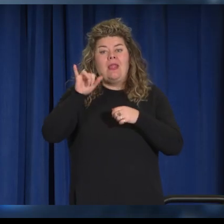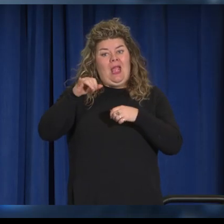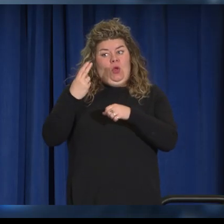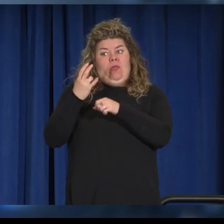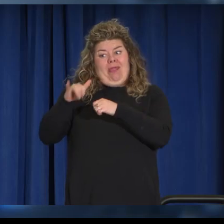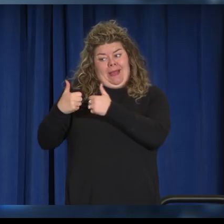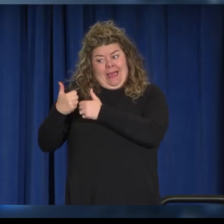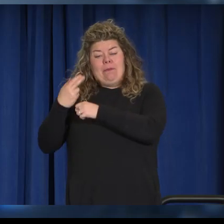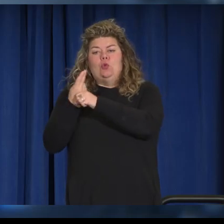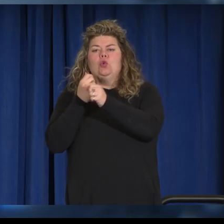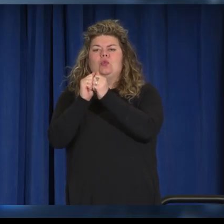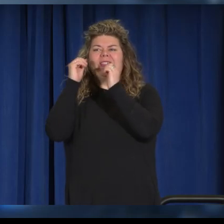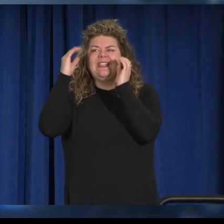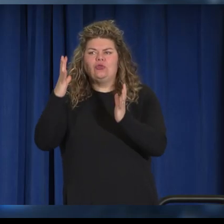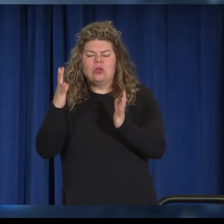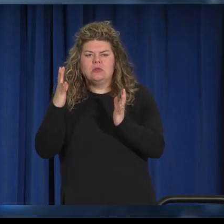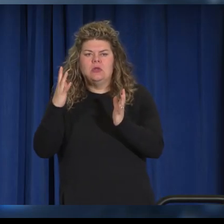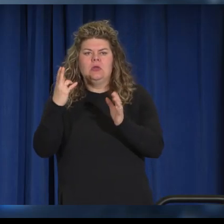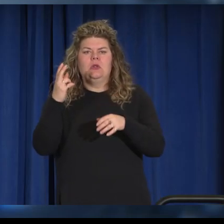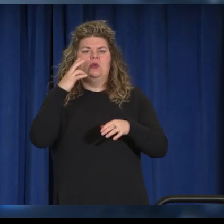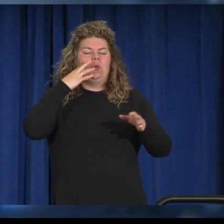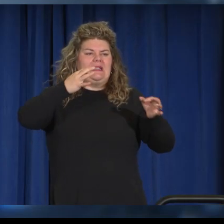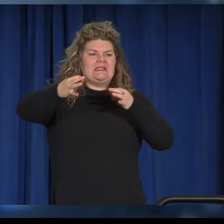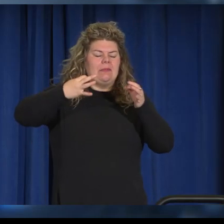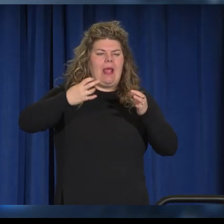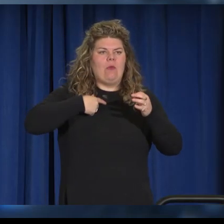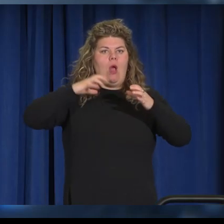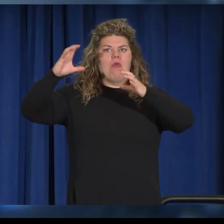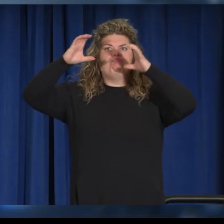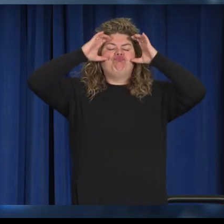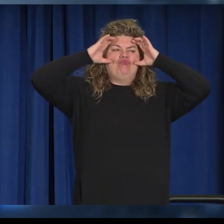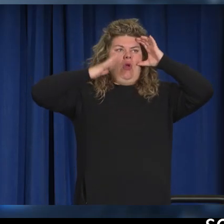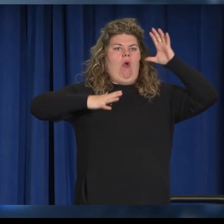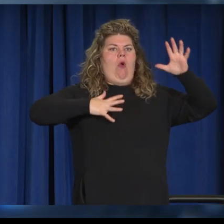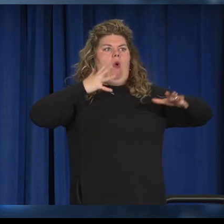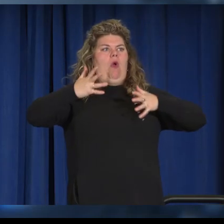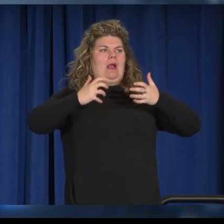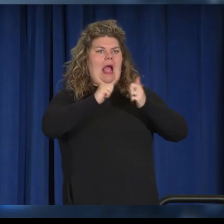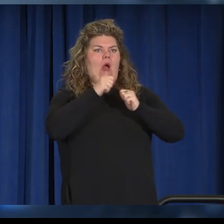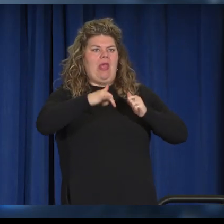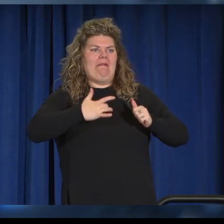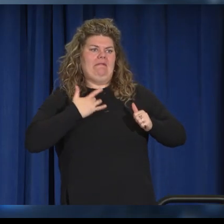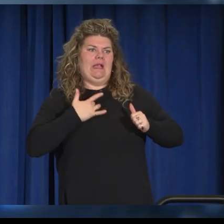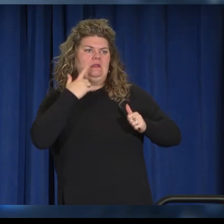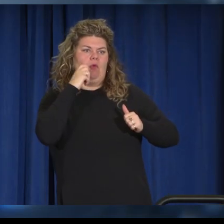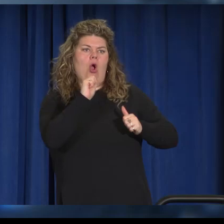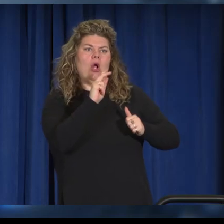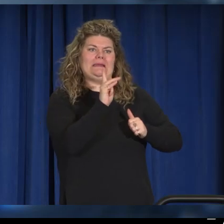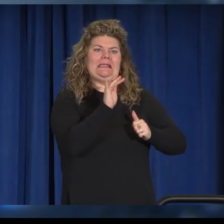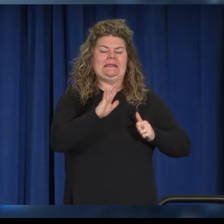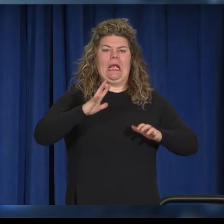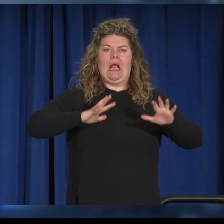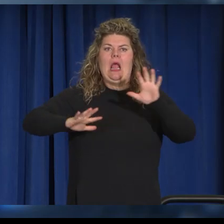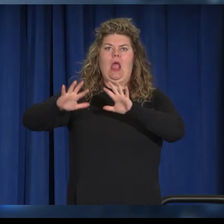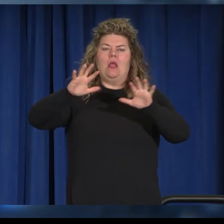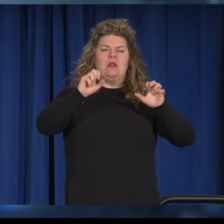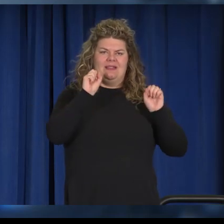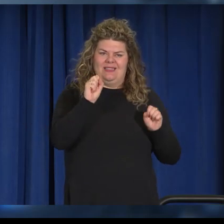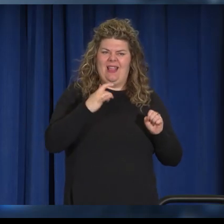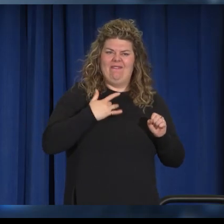to explain what sensory differences can feel like. And of course, this is created by one person, so it's one person's